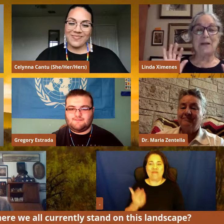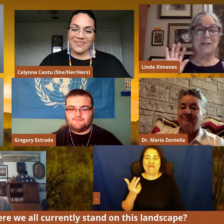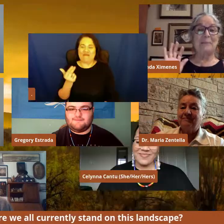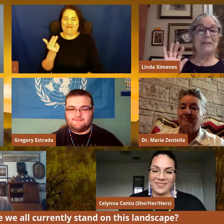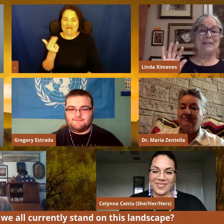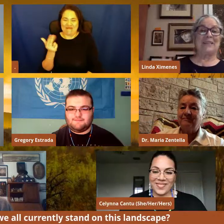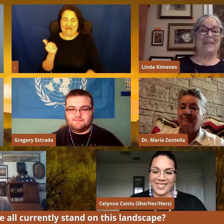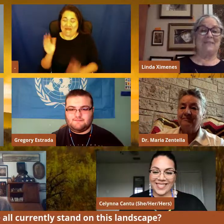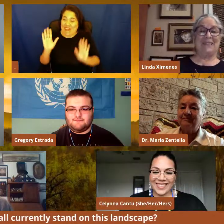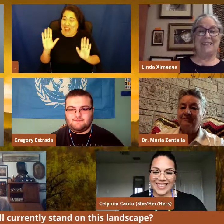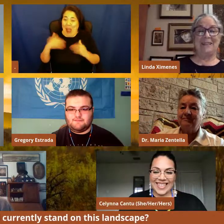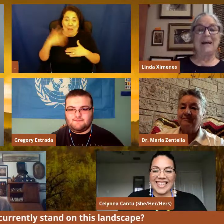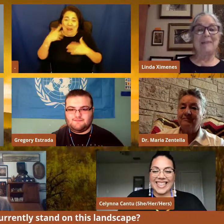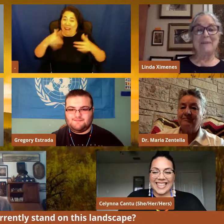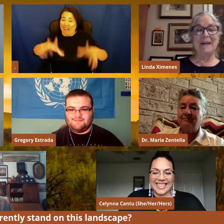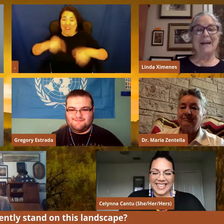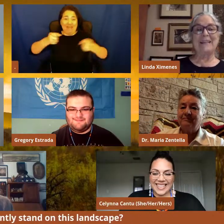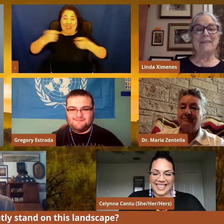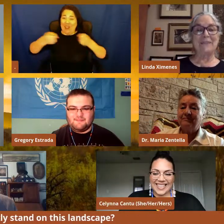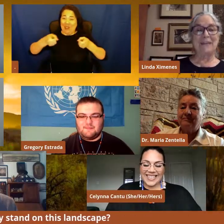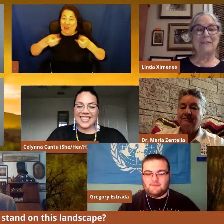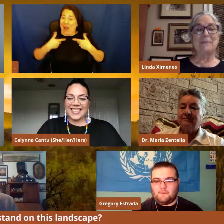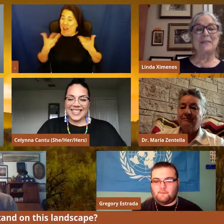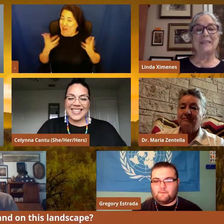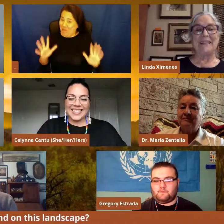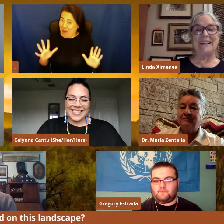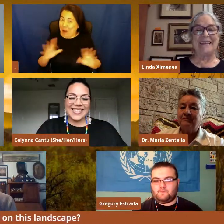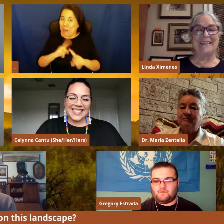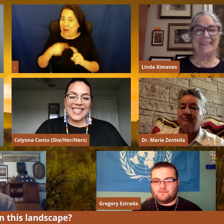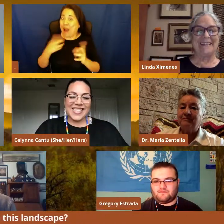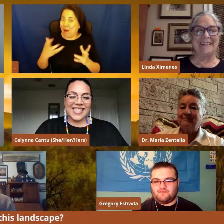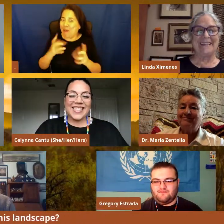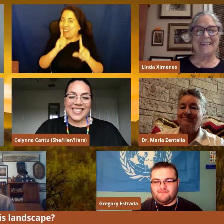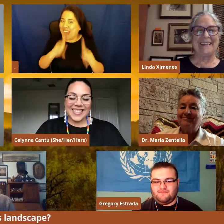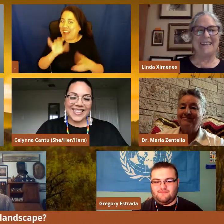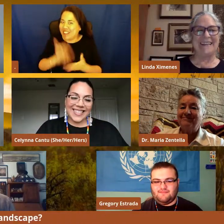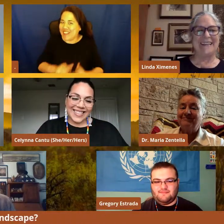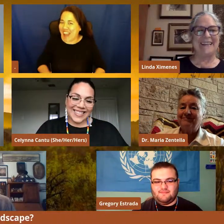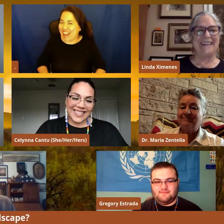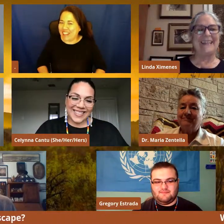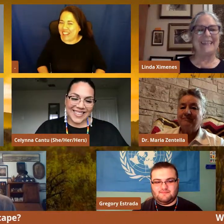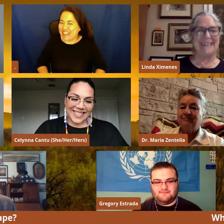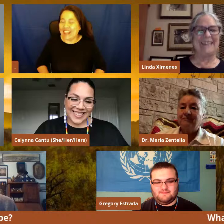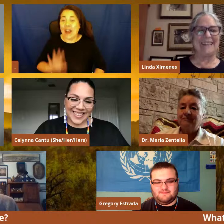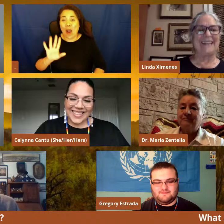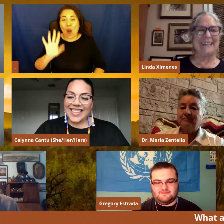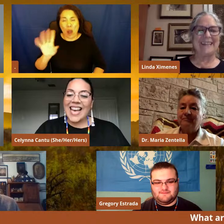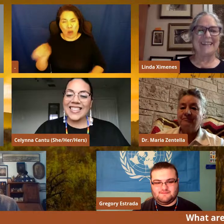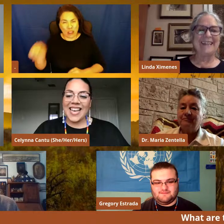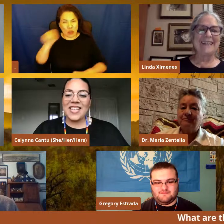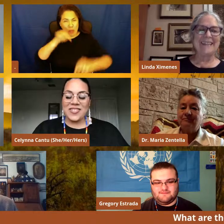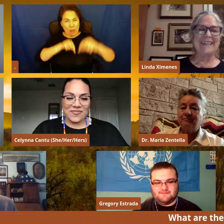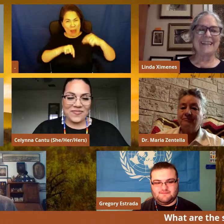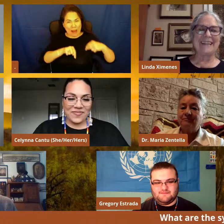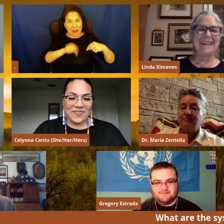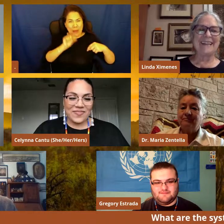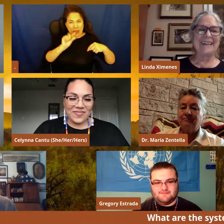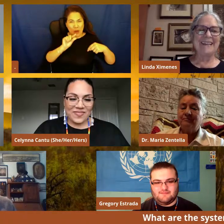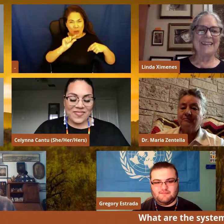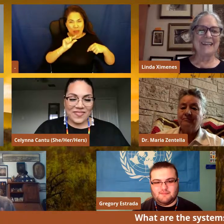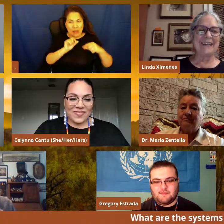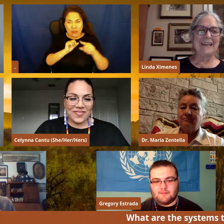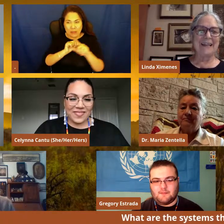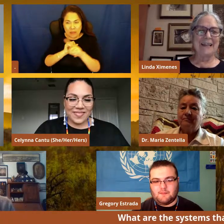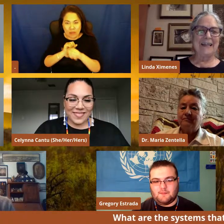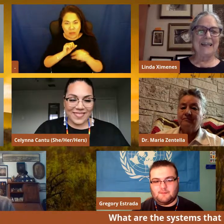I'm not going to dominate this conversation, but I definitely have an opinion. Yeah, let me go back to the last question too, because we're